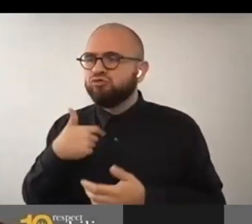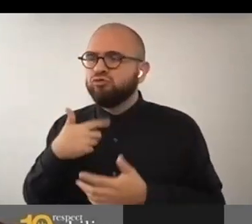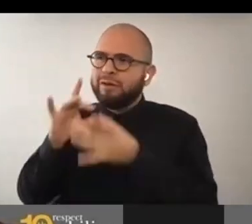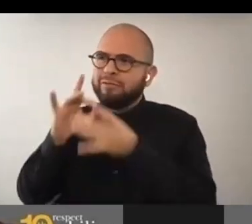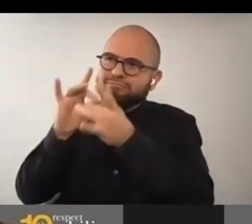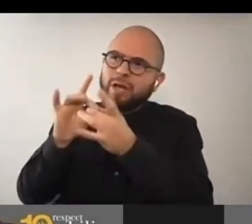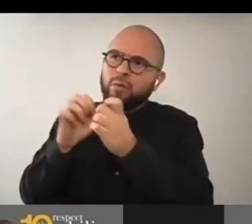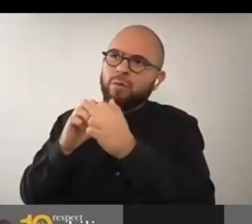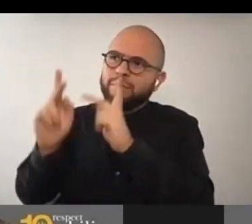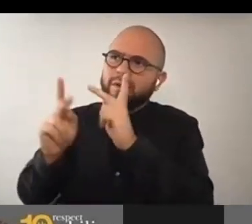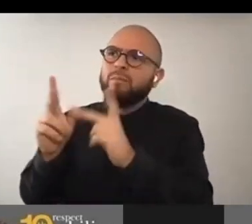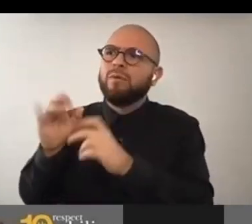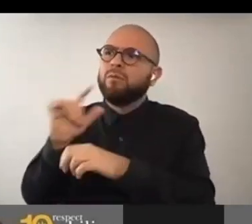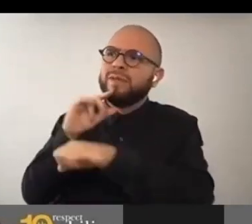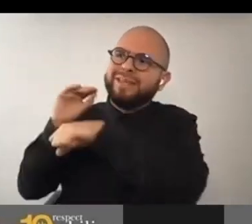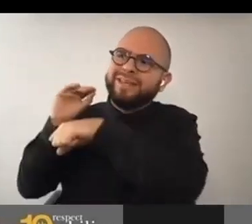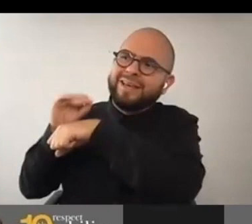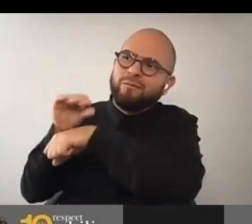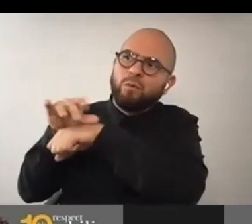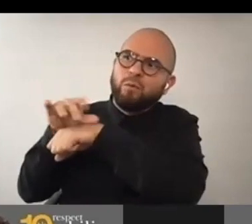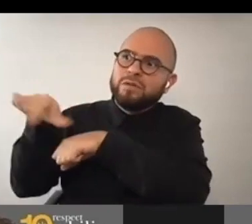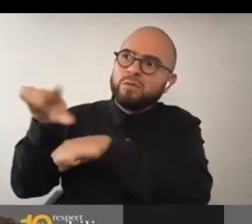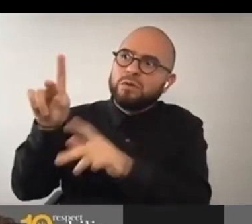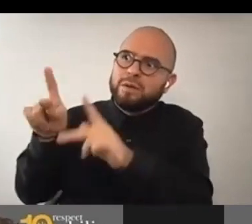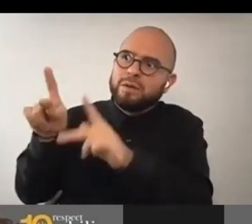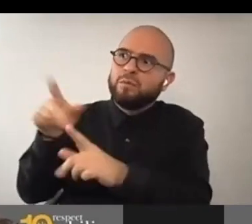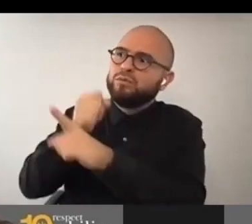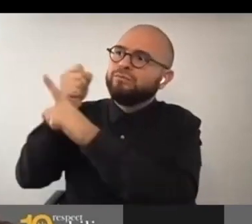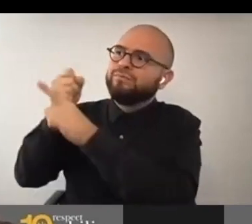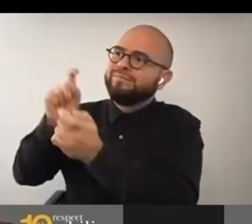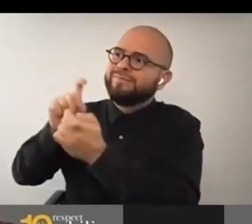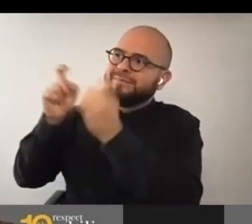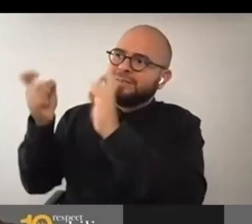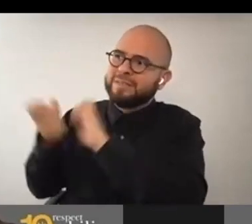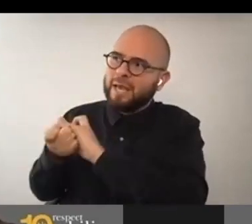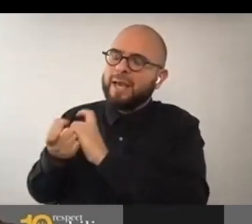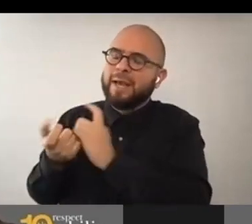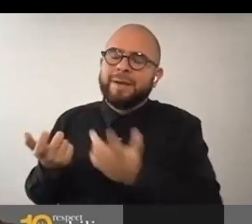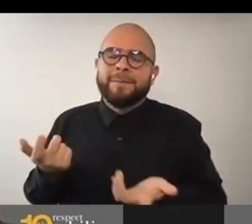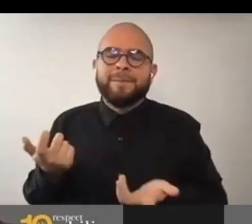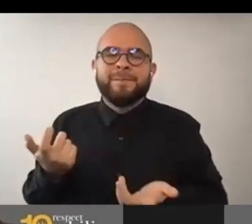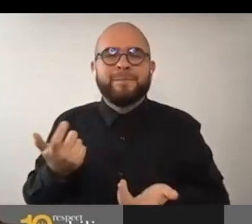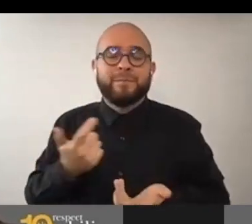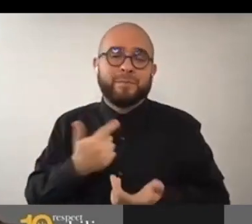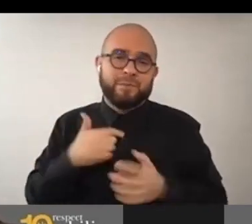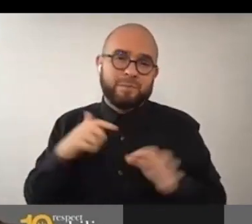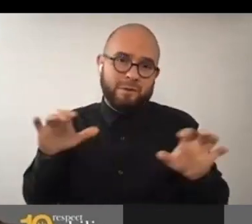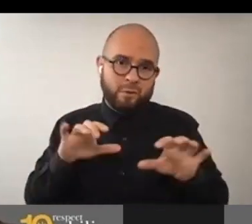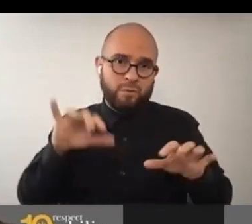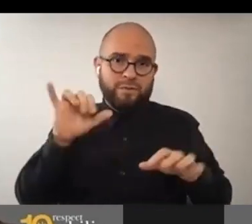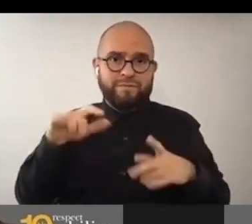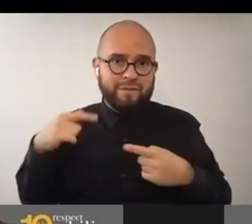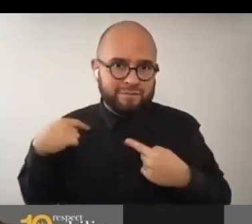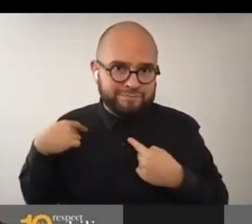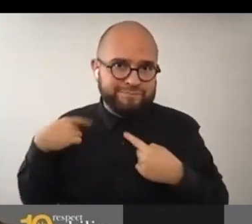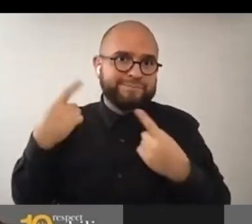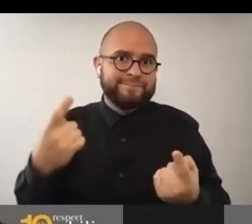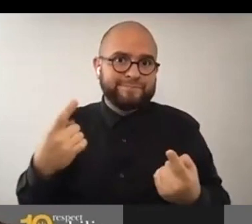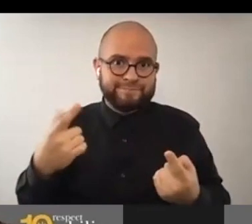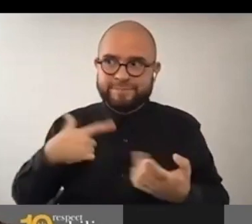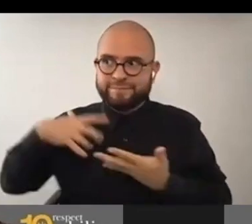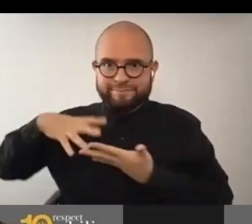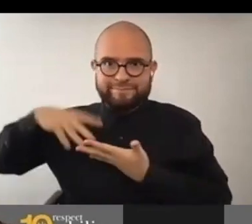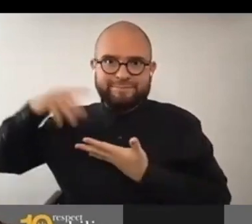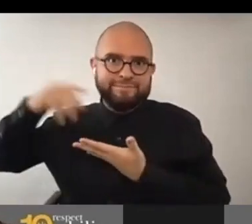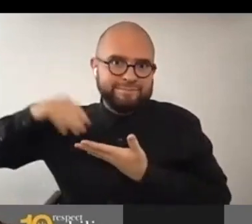to make change as well. And so we're doing that. I've been learning quite a lot as far